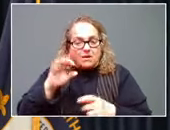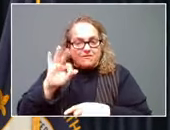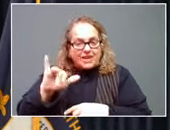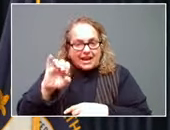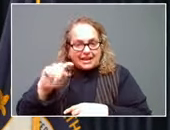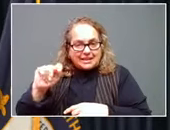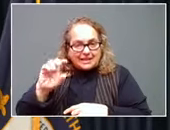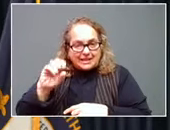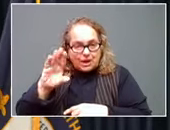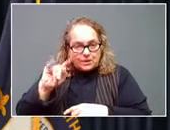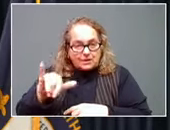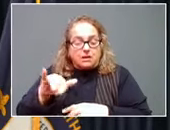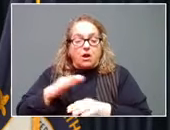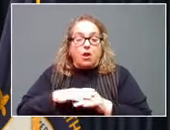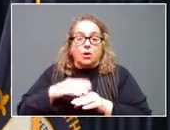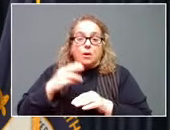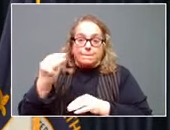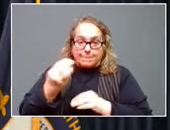And on Monday, today,